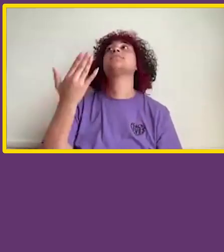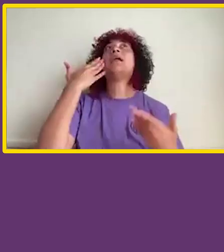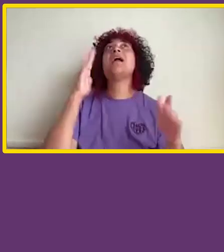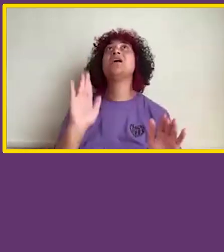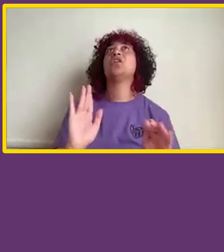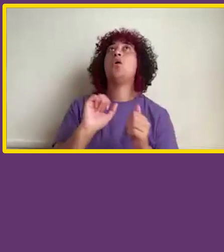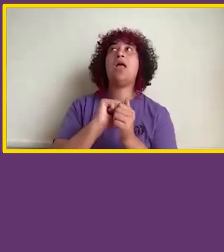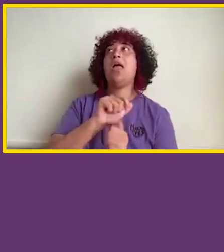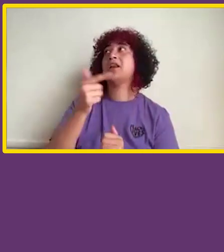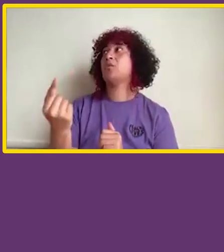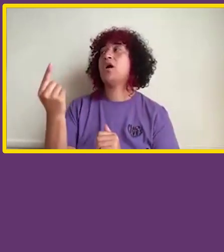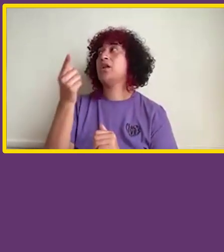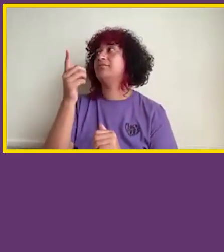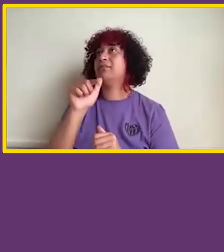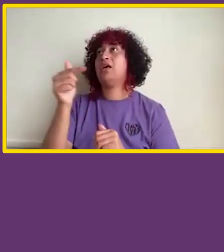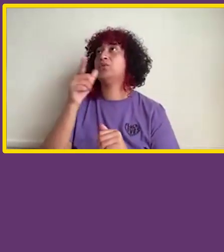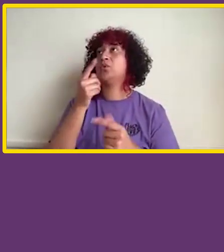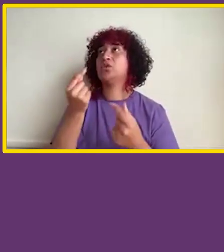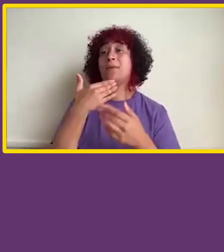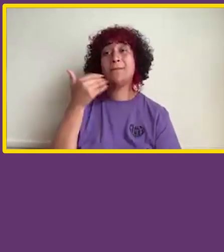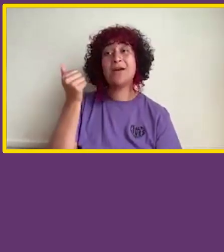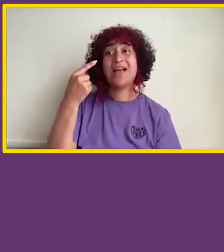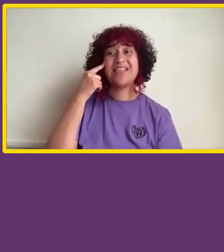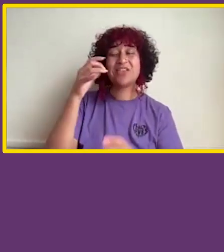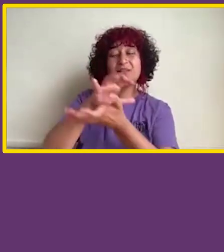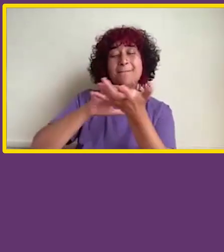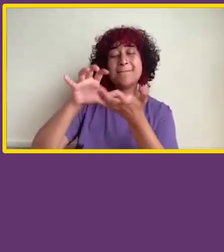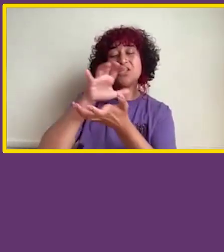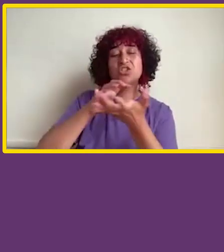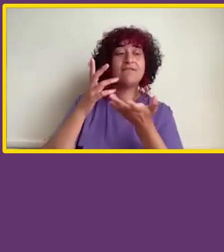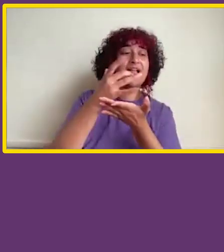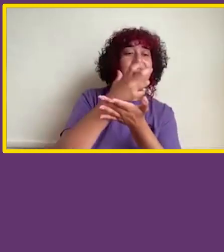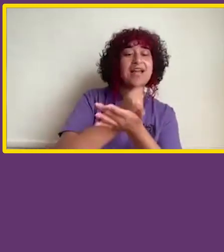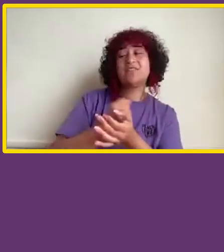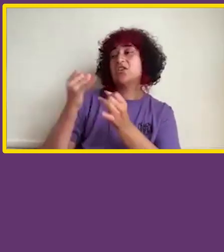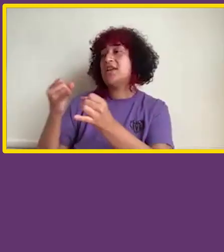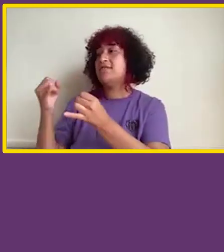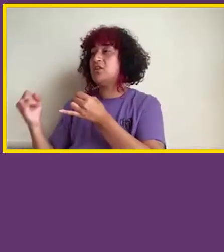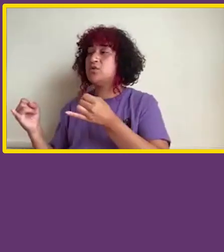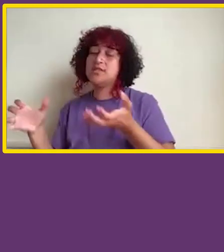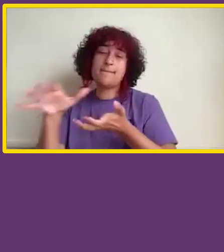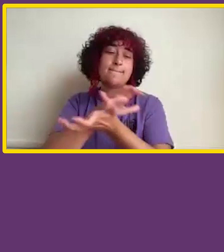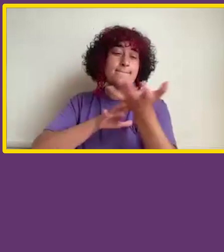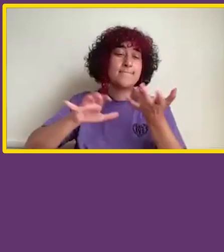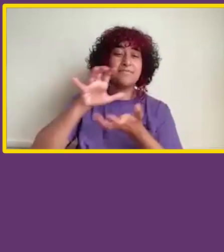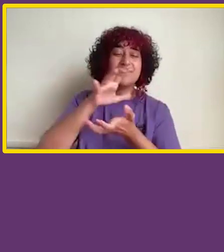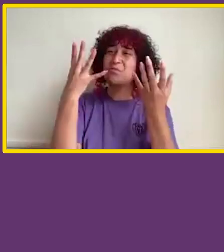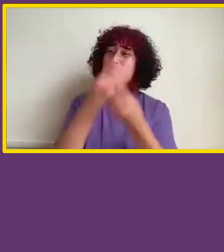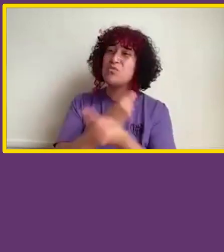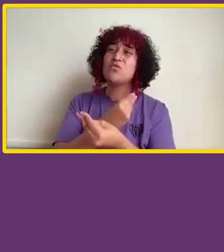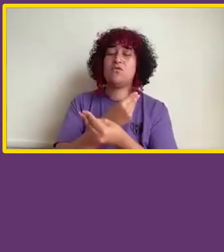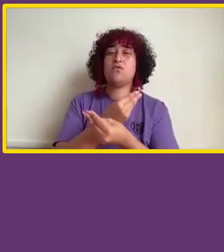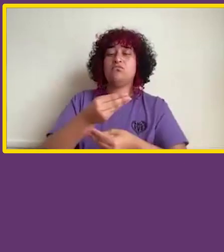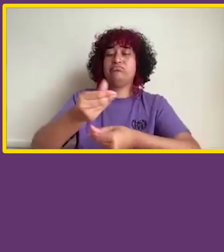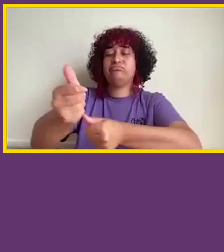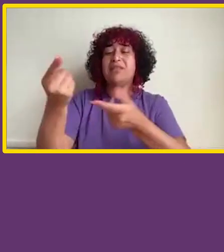that better. And so I think that there's a mixture of collectivism and individualism, and it's a beautiful blend that happens amongst